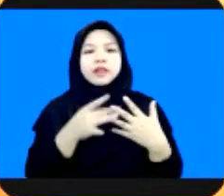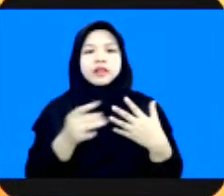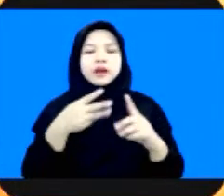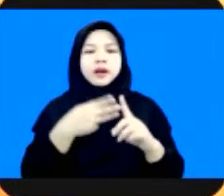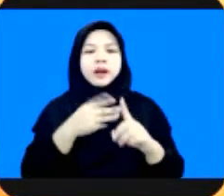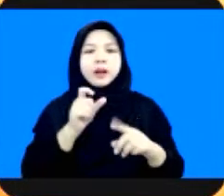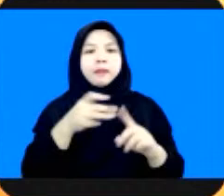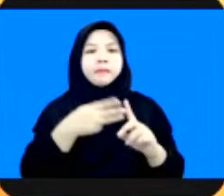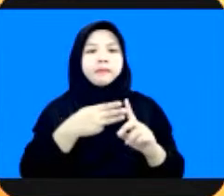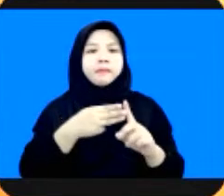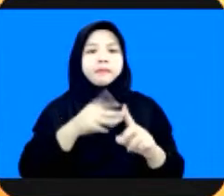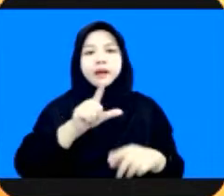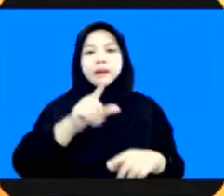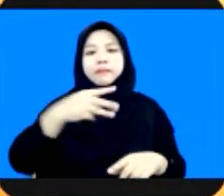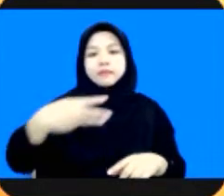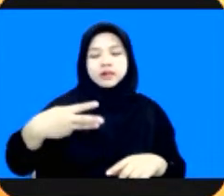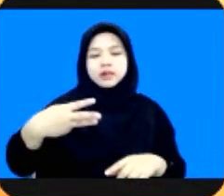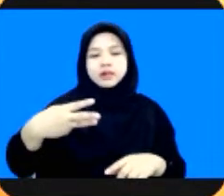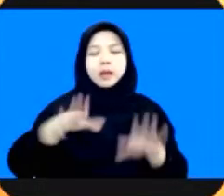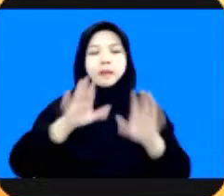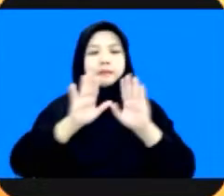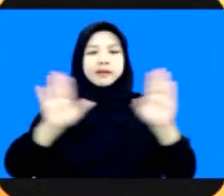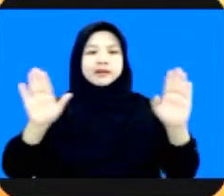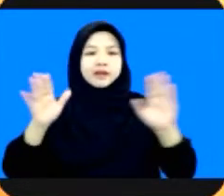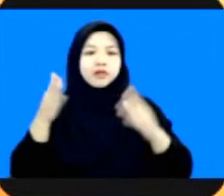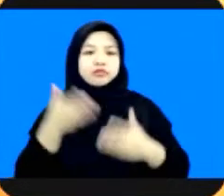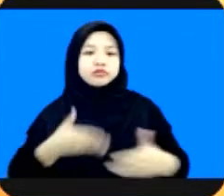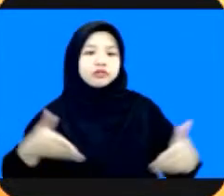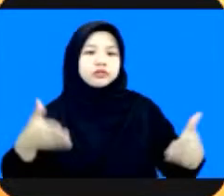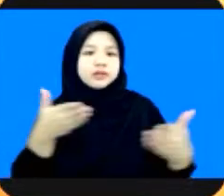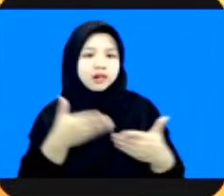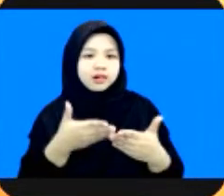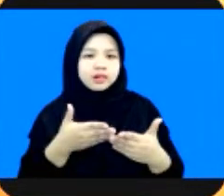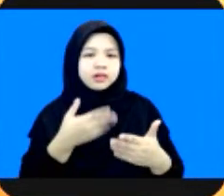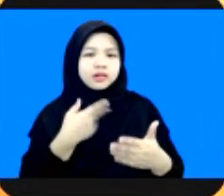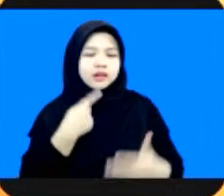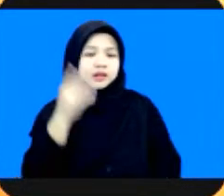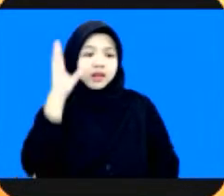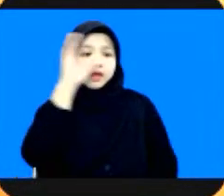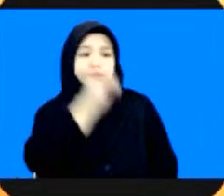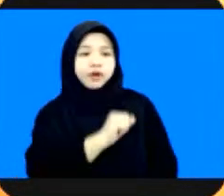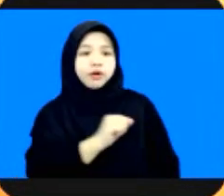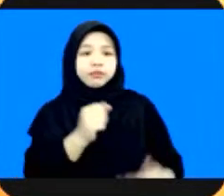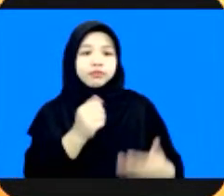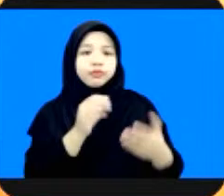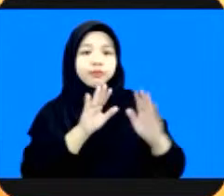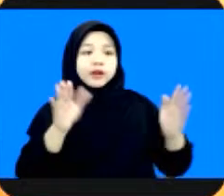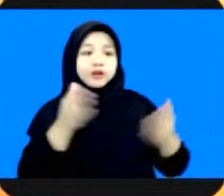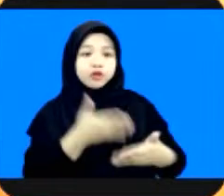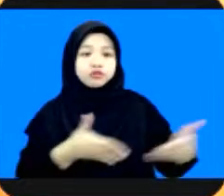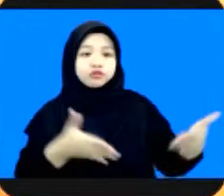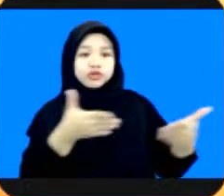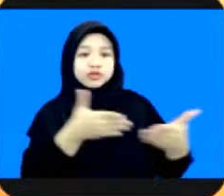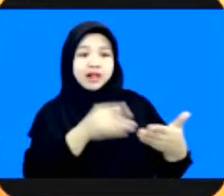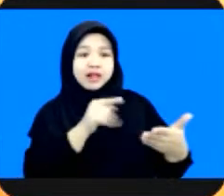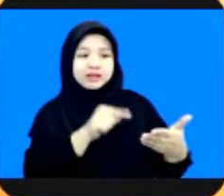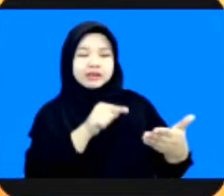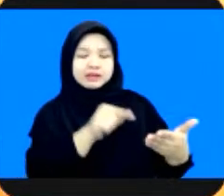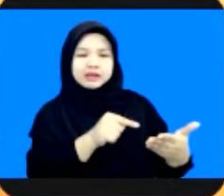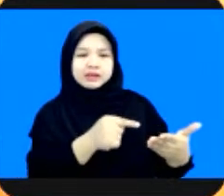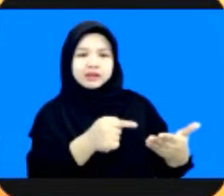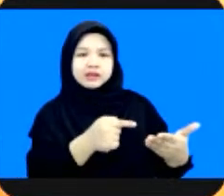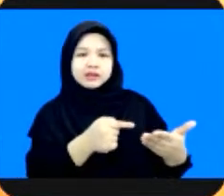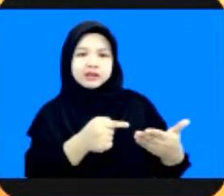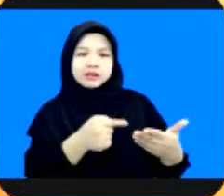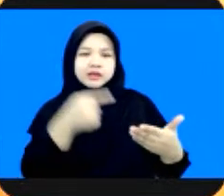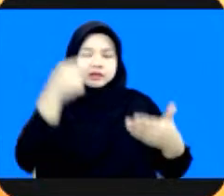give the social media give like not only brought our insight, but also it can be